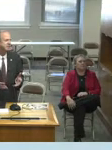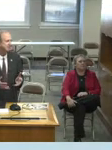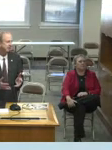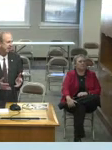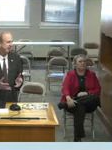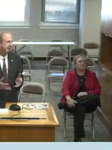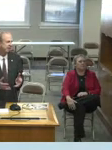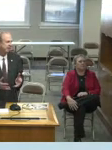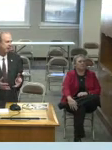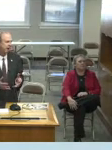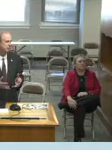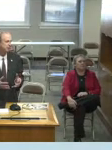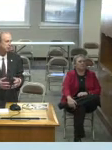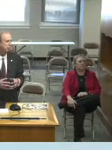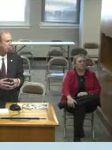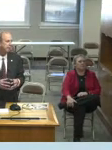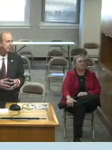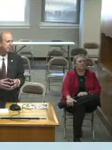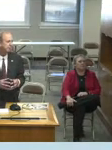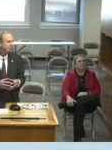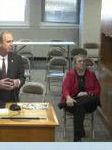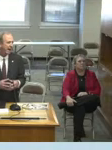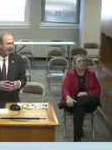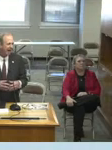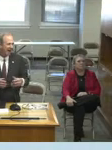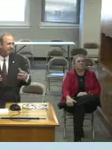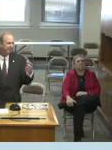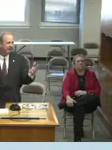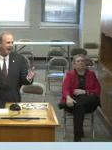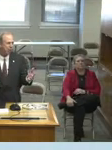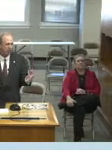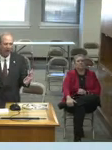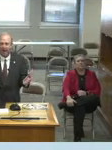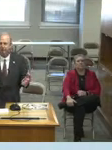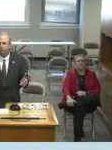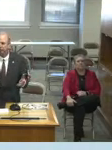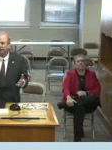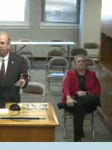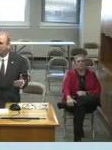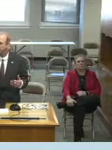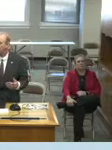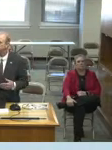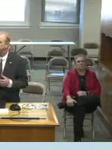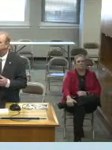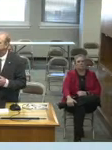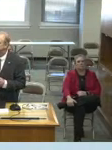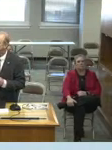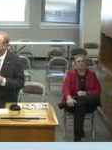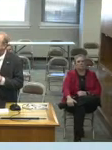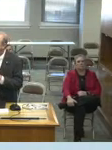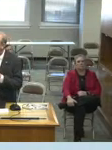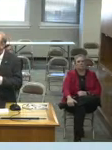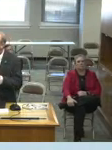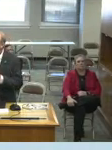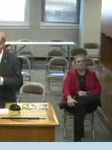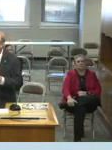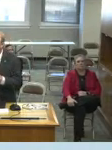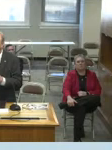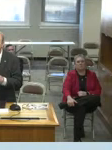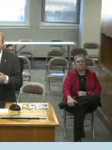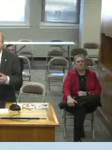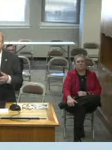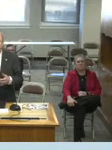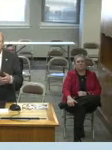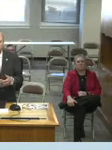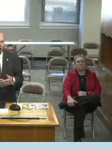eight to ten minutes in length because we wanted to not have an hour and a half training seminar but different vignettes that folks could